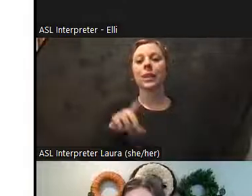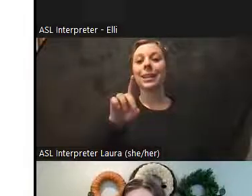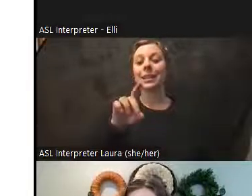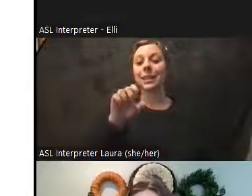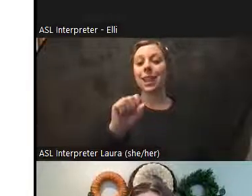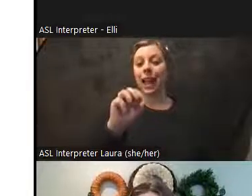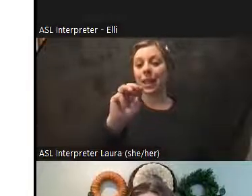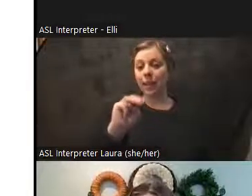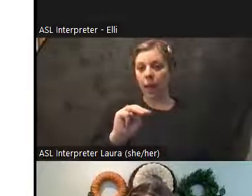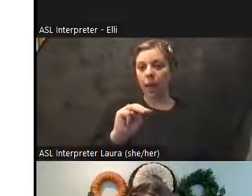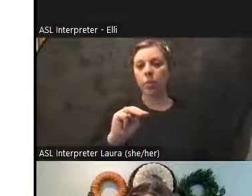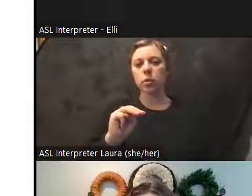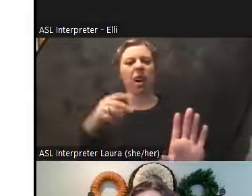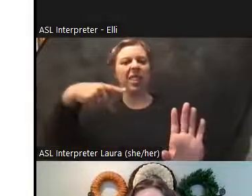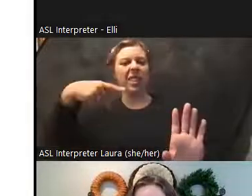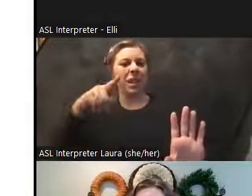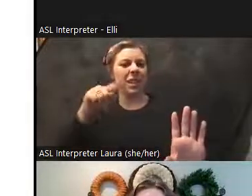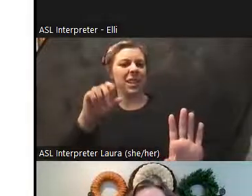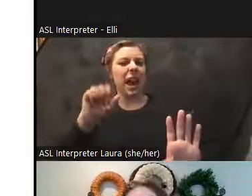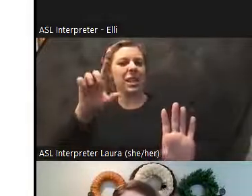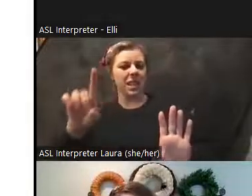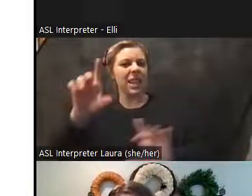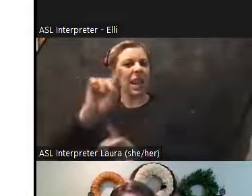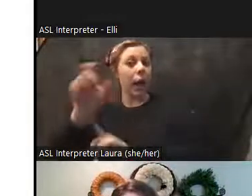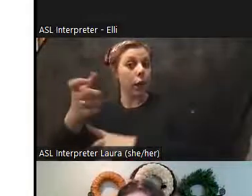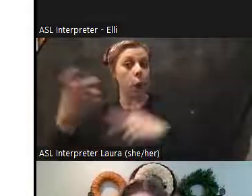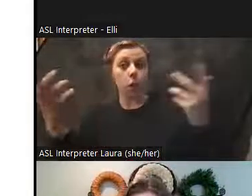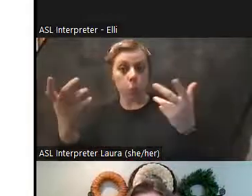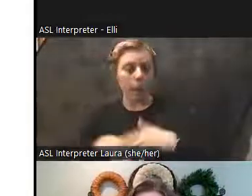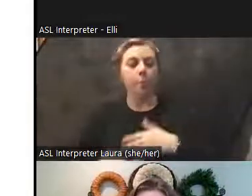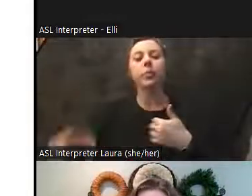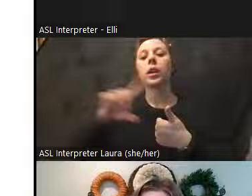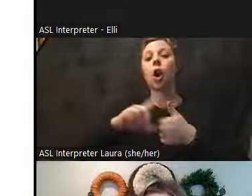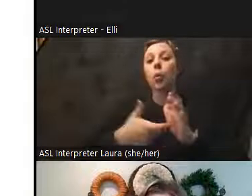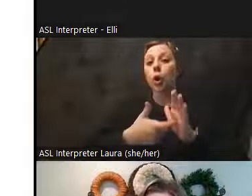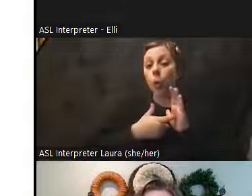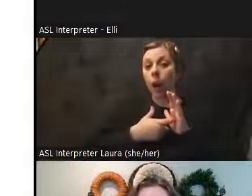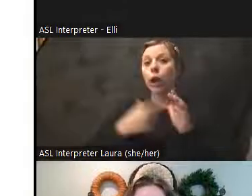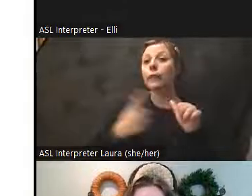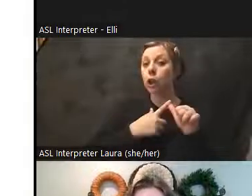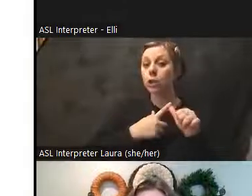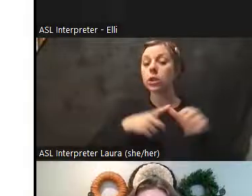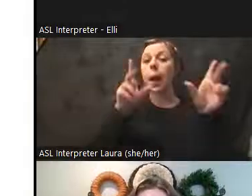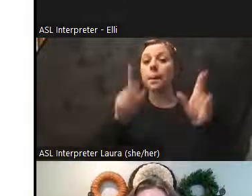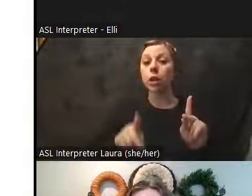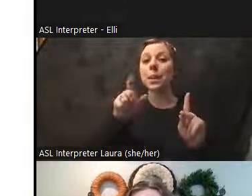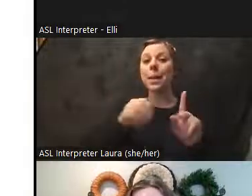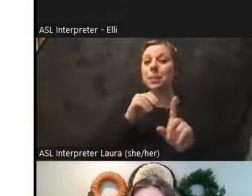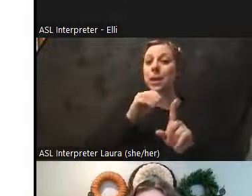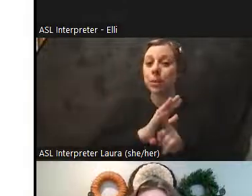a PTSD diagnosis is simply that a person was exposed to death, threatened